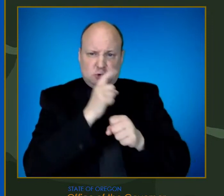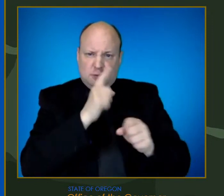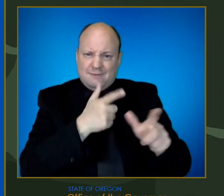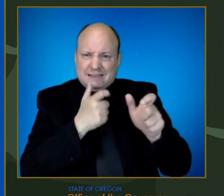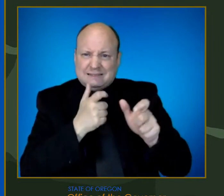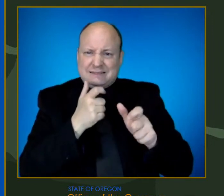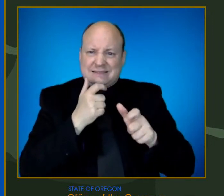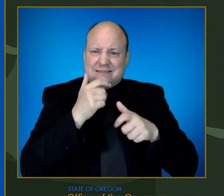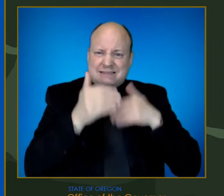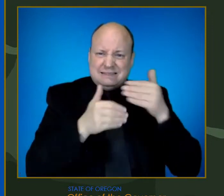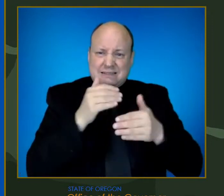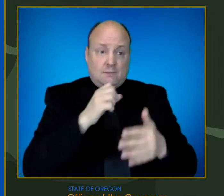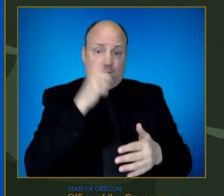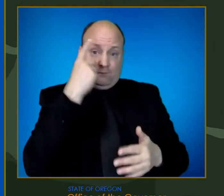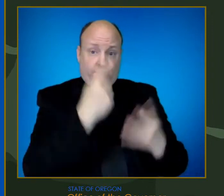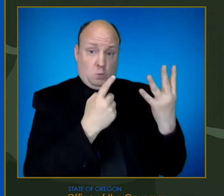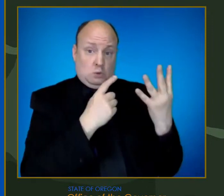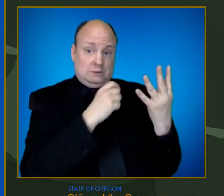vaccinated. As of yesterday,